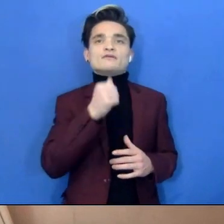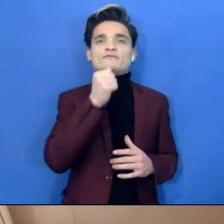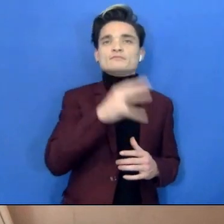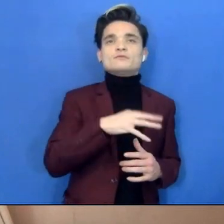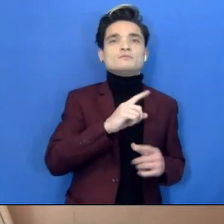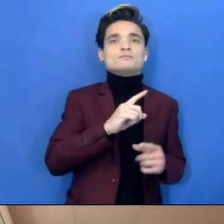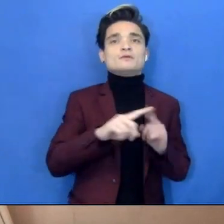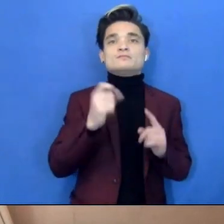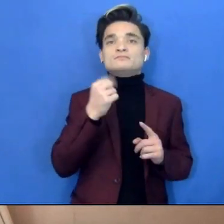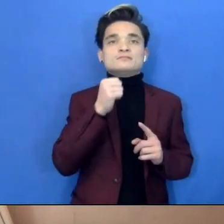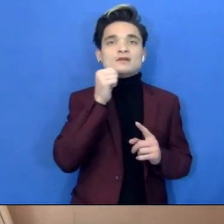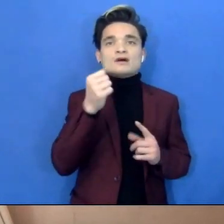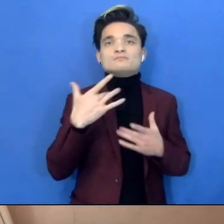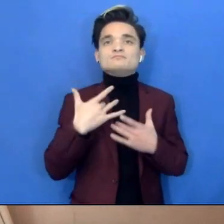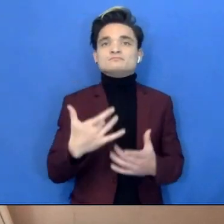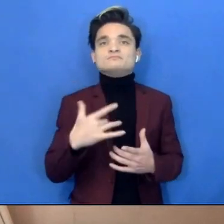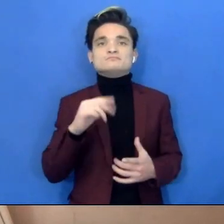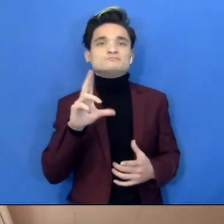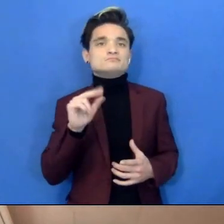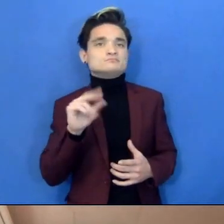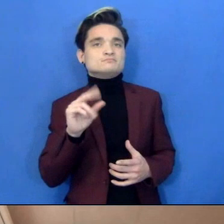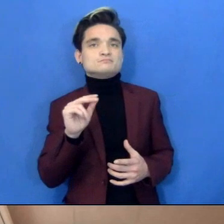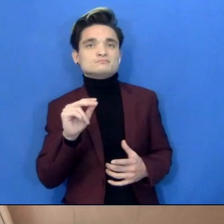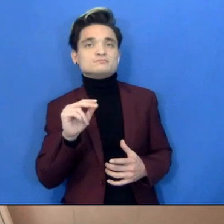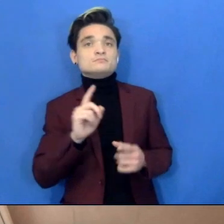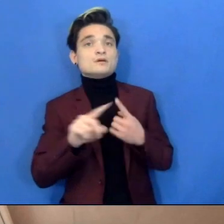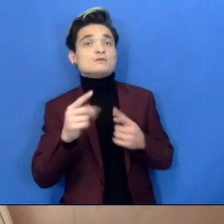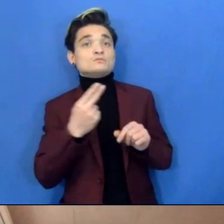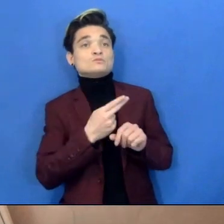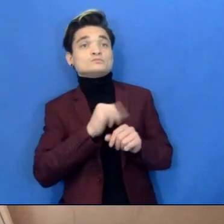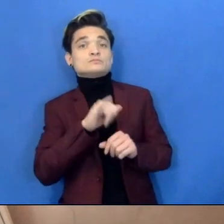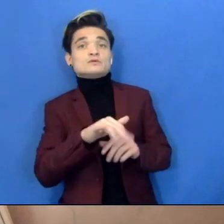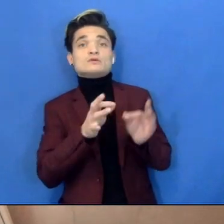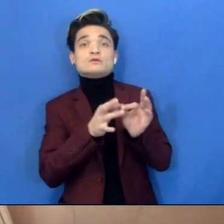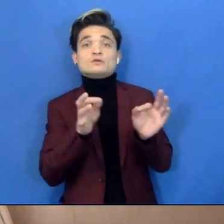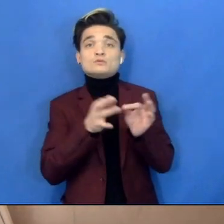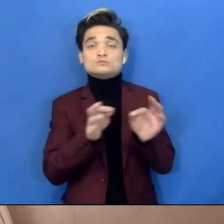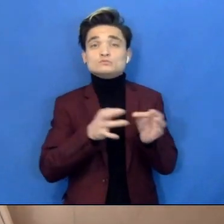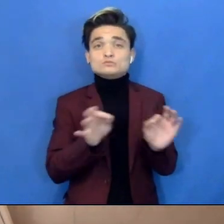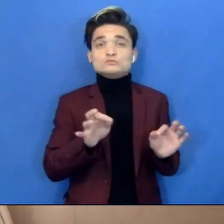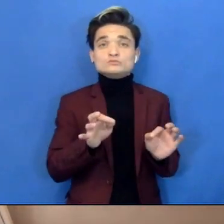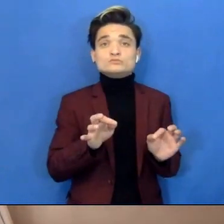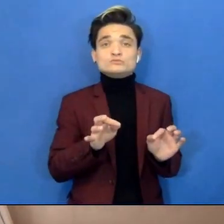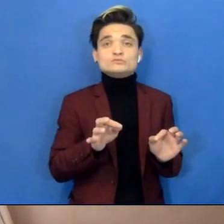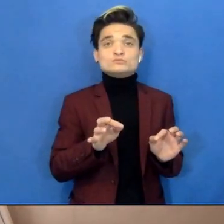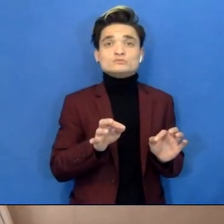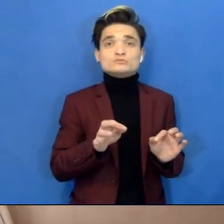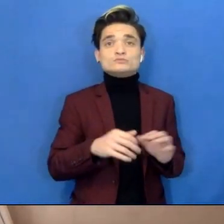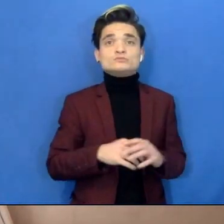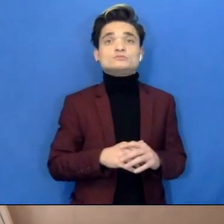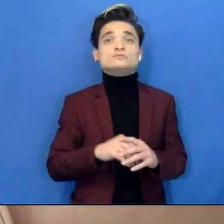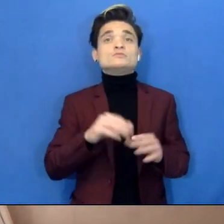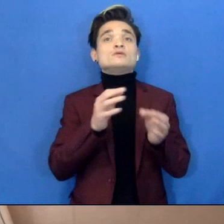like, using that, the languages in a sense, brings us, like, kind of, it's the language itself that kind of drives